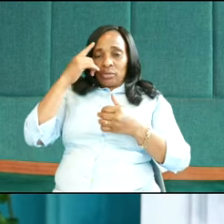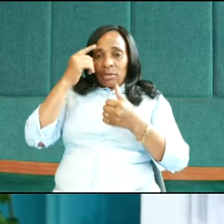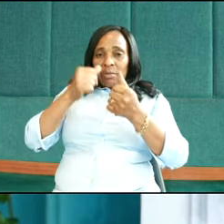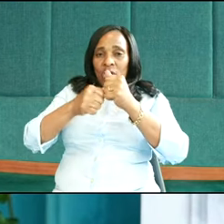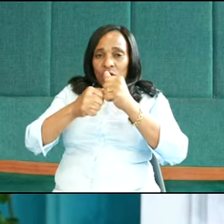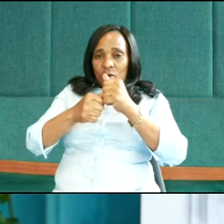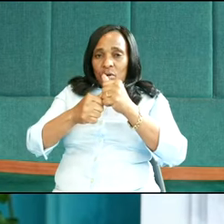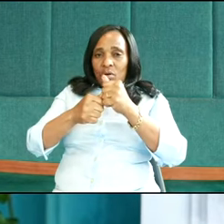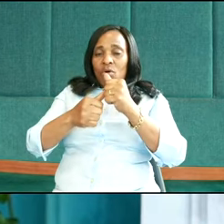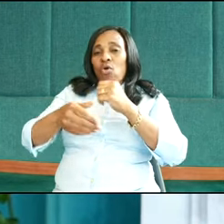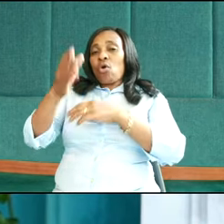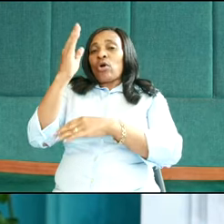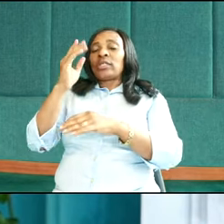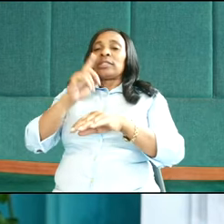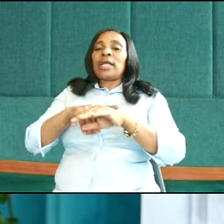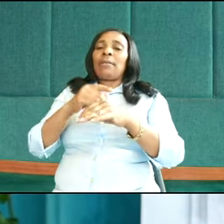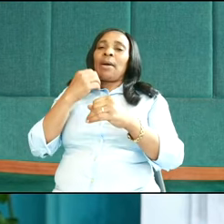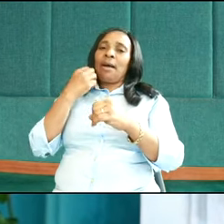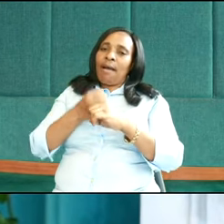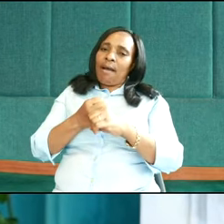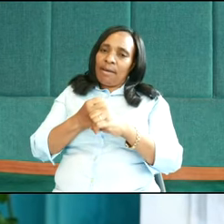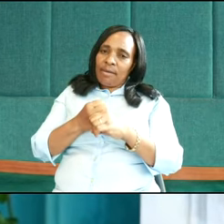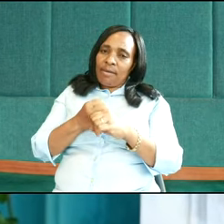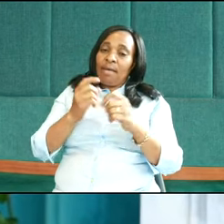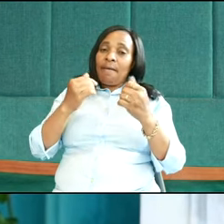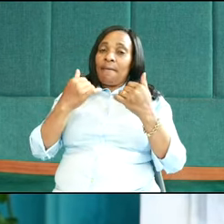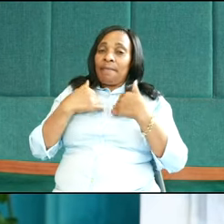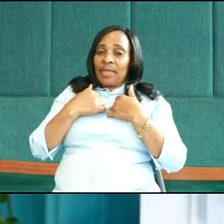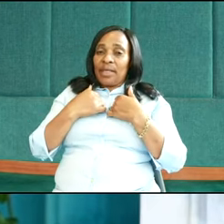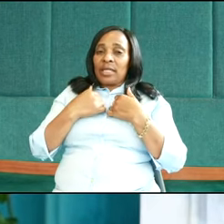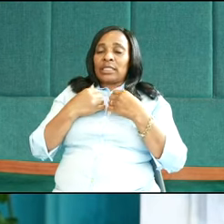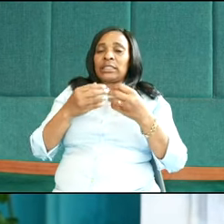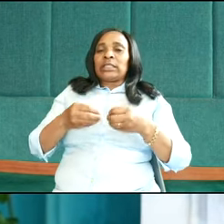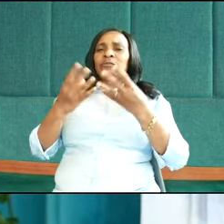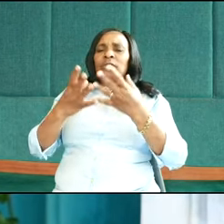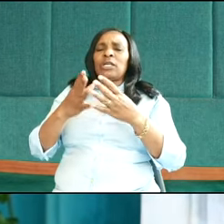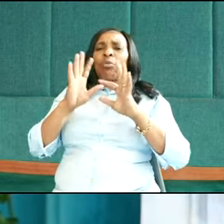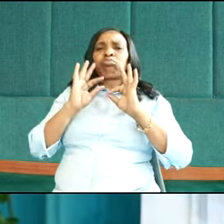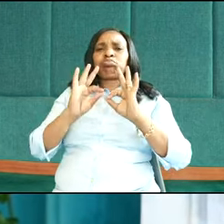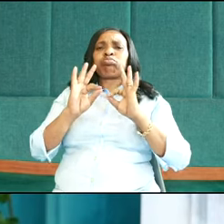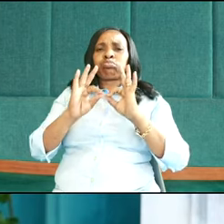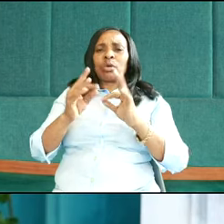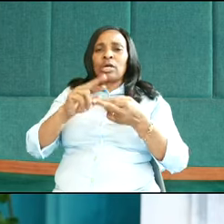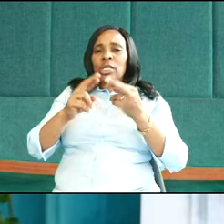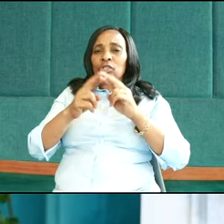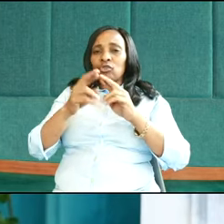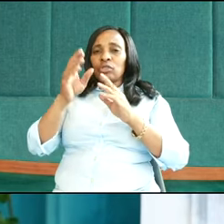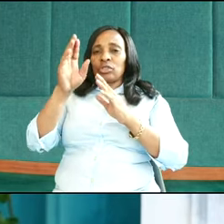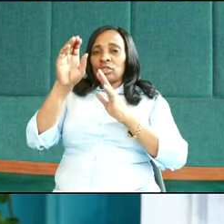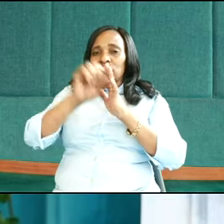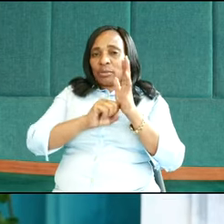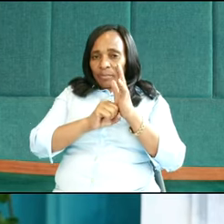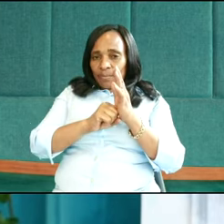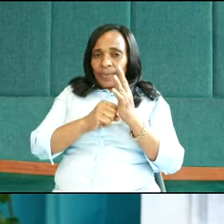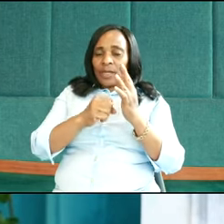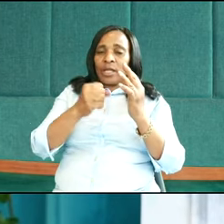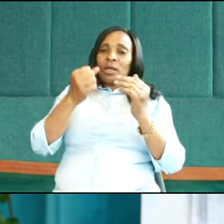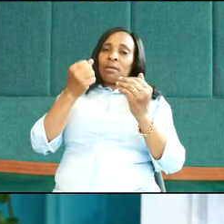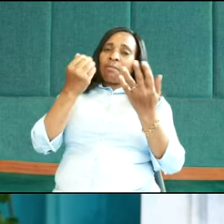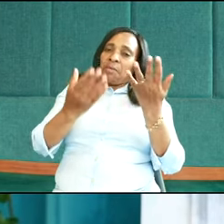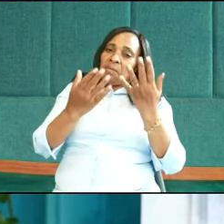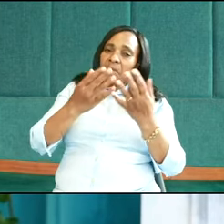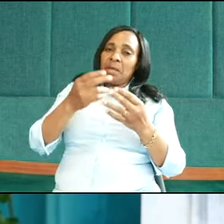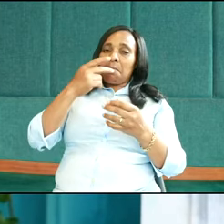these hard times. Setting appropriate relationship boundaries. It can be a relationship with your